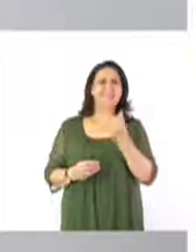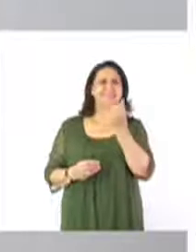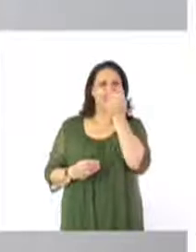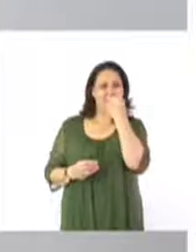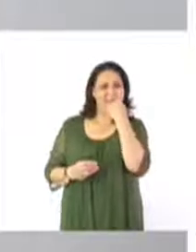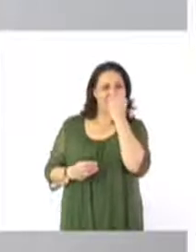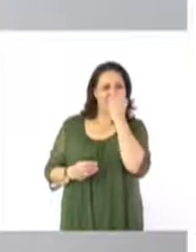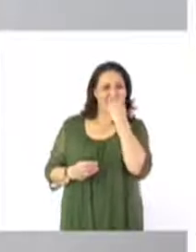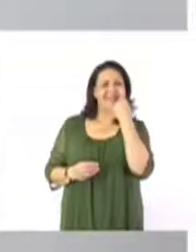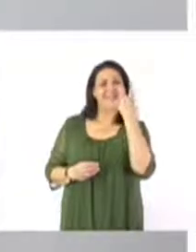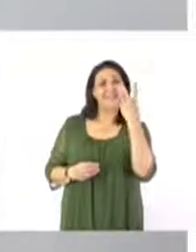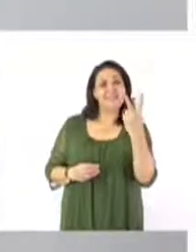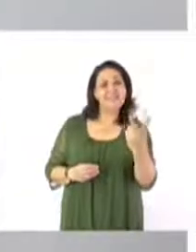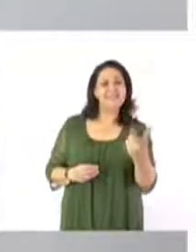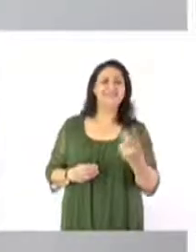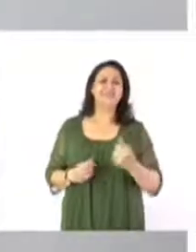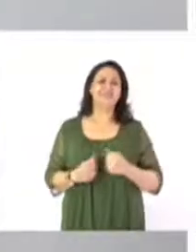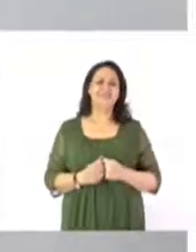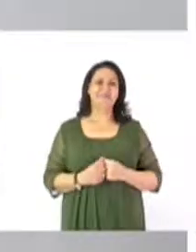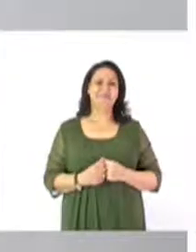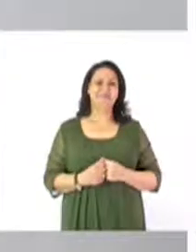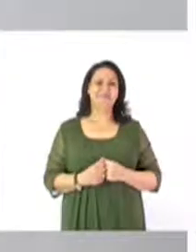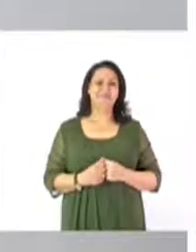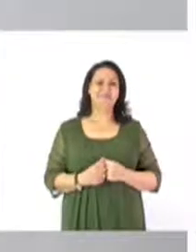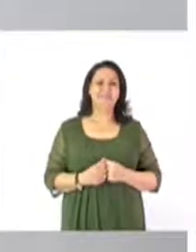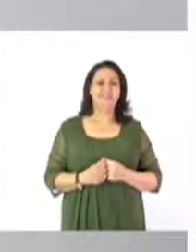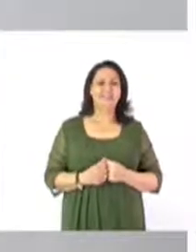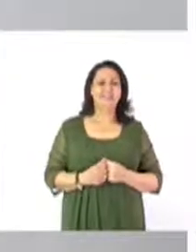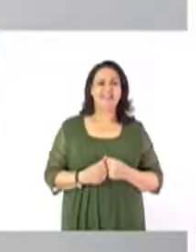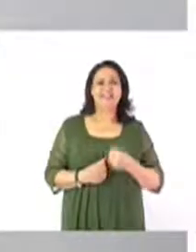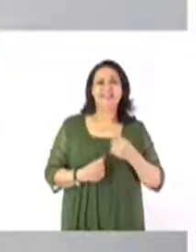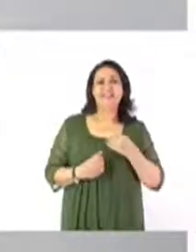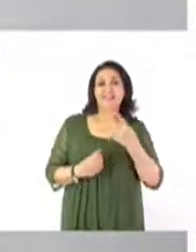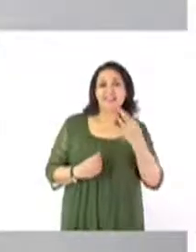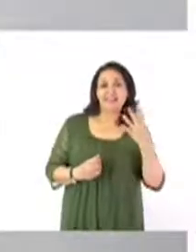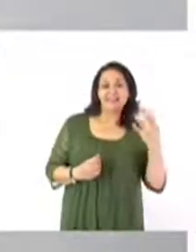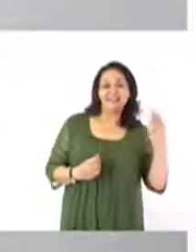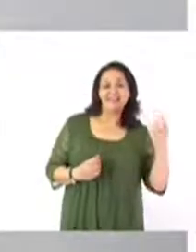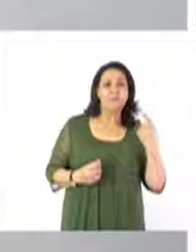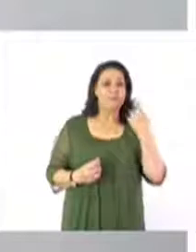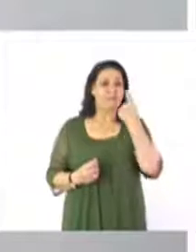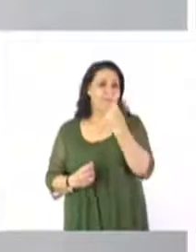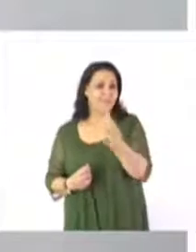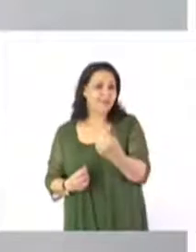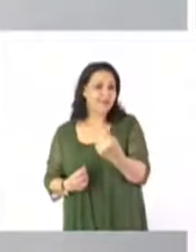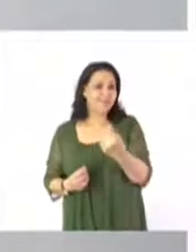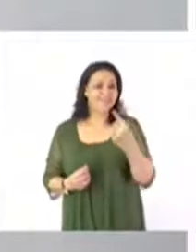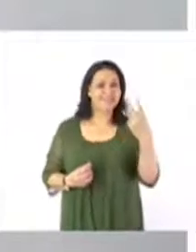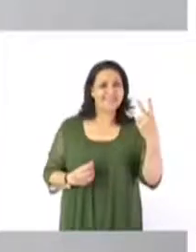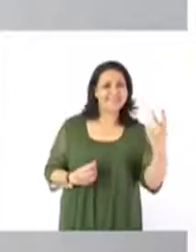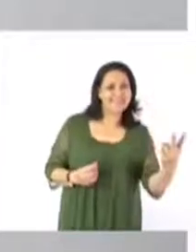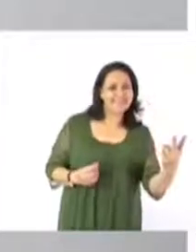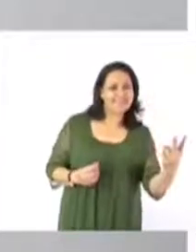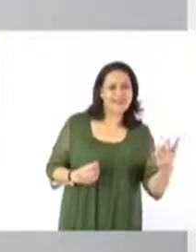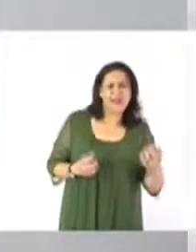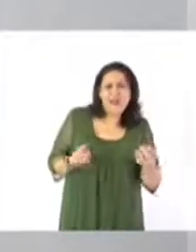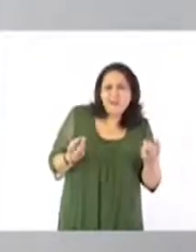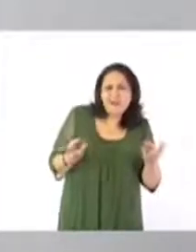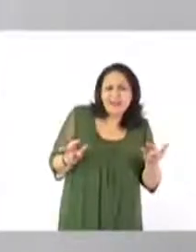2 apples, yes. Let us count the apples. 1, 2, how many